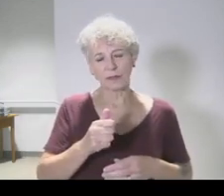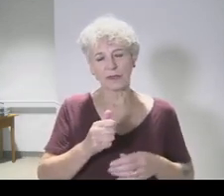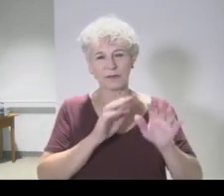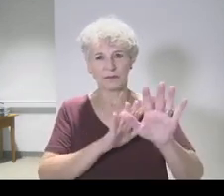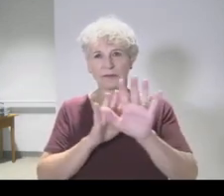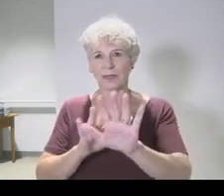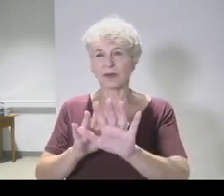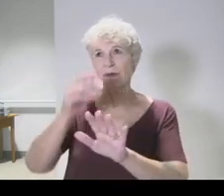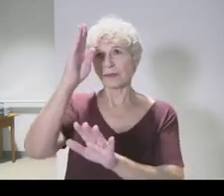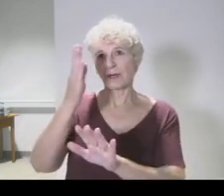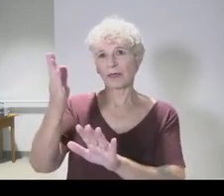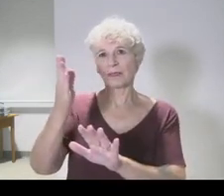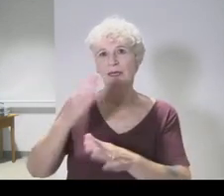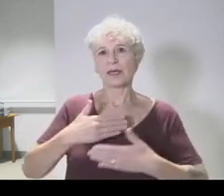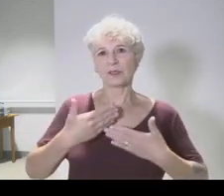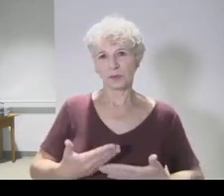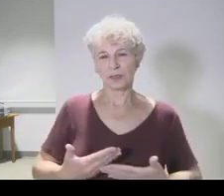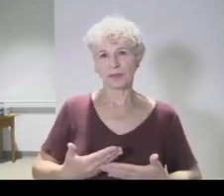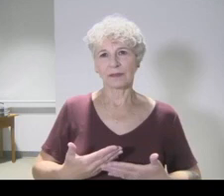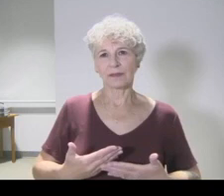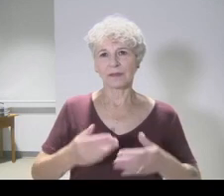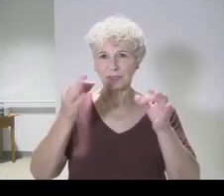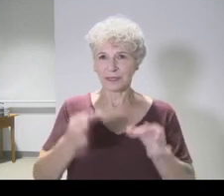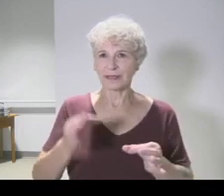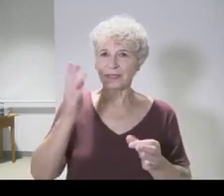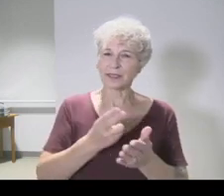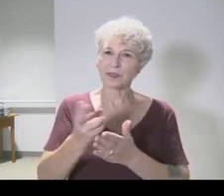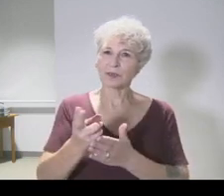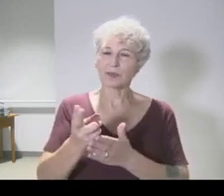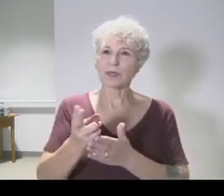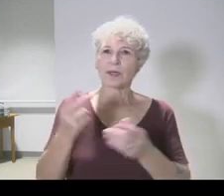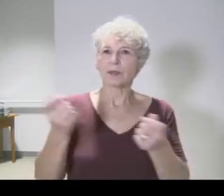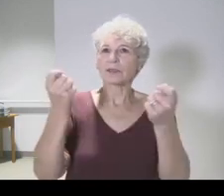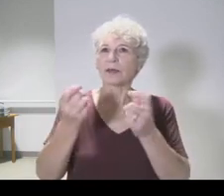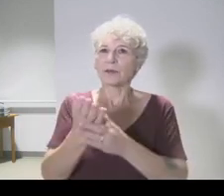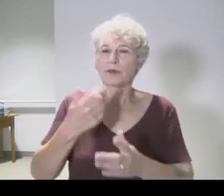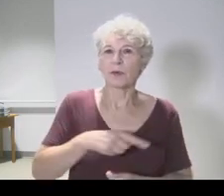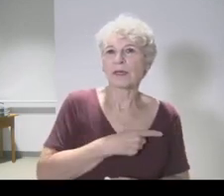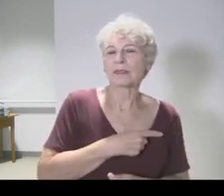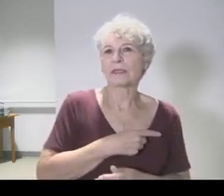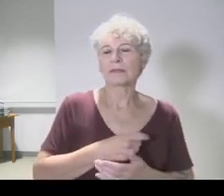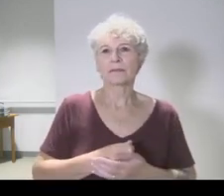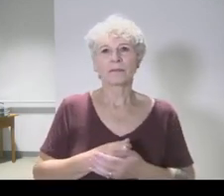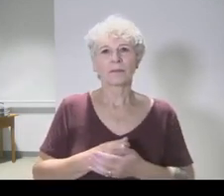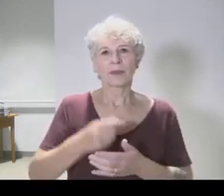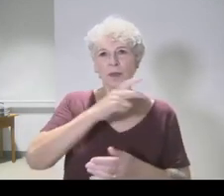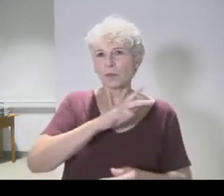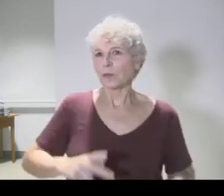his truth to triumph through us. The prince of darkness grim, we tremble not for